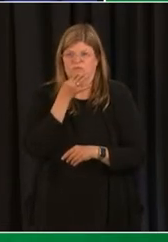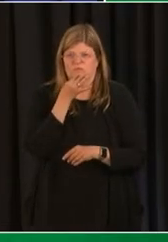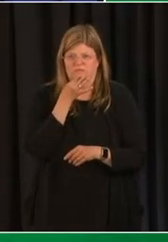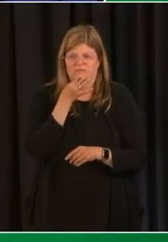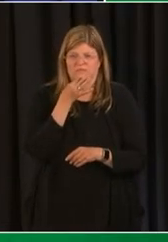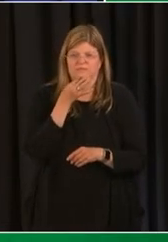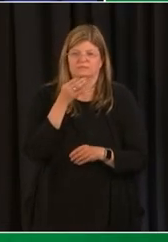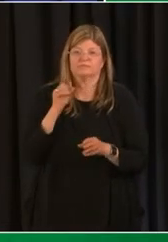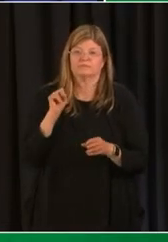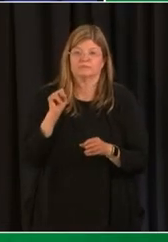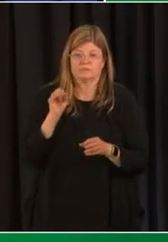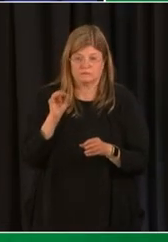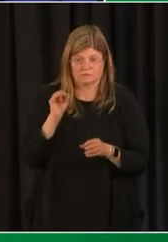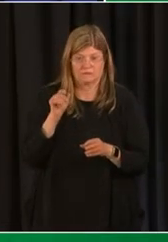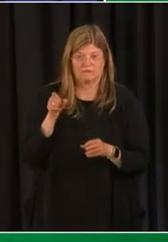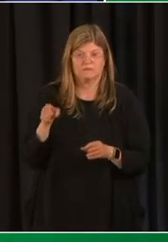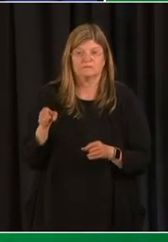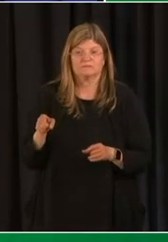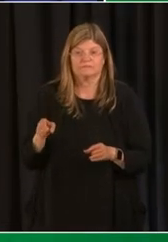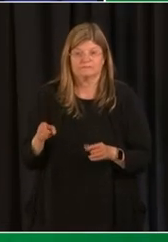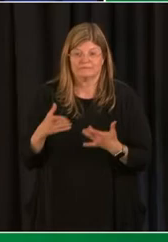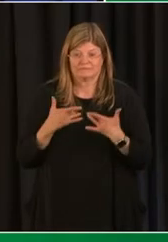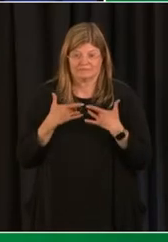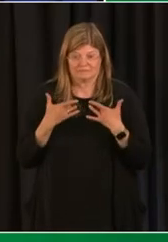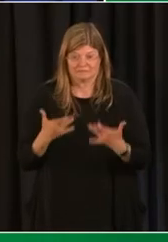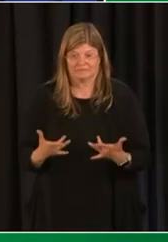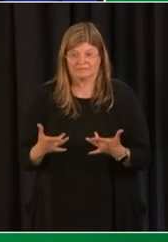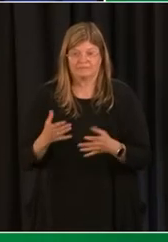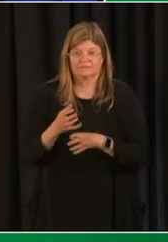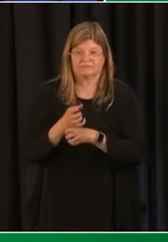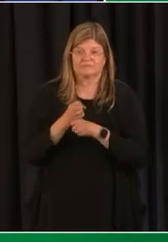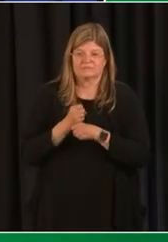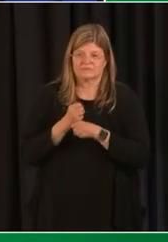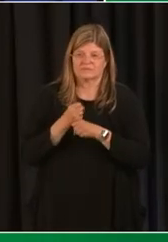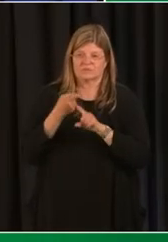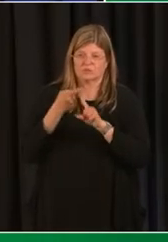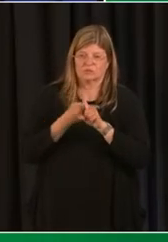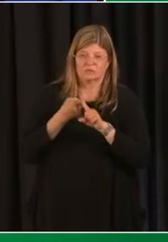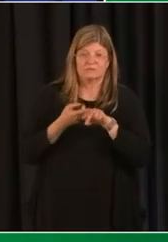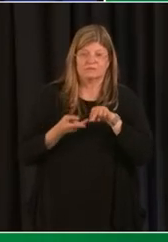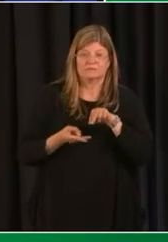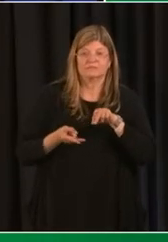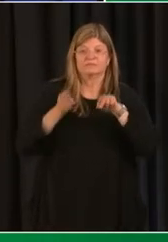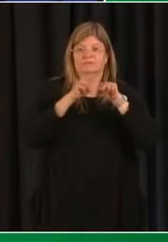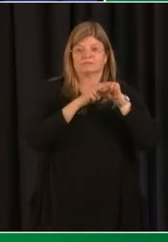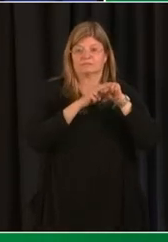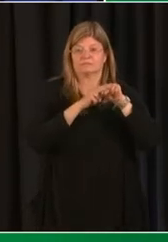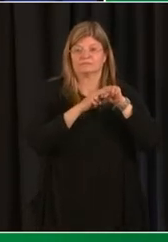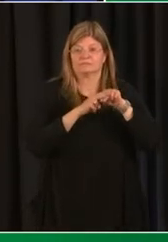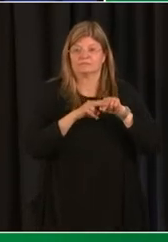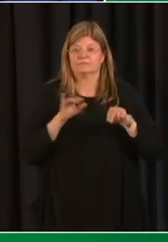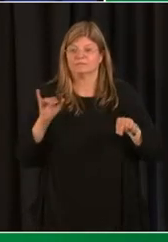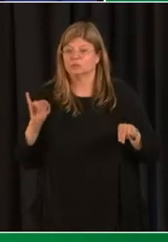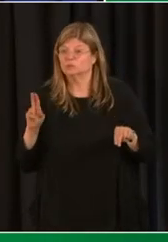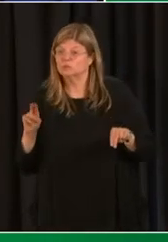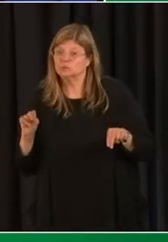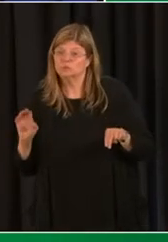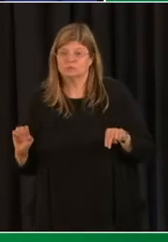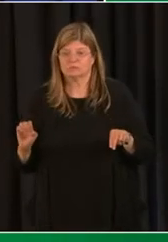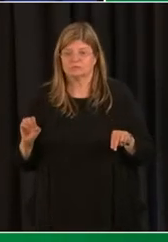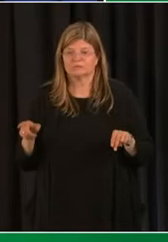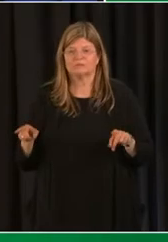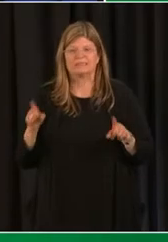So if you traditionally get a rent increase in, let's say, June, you